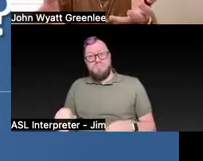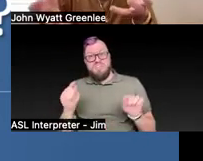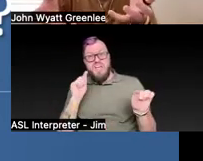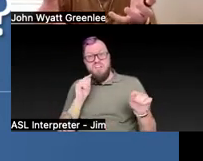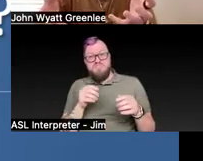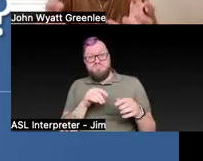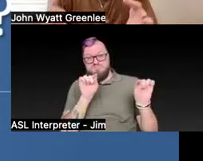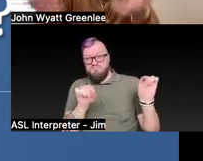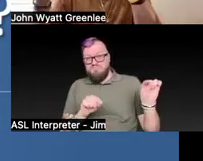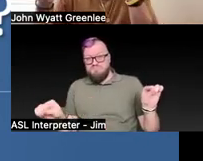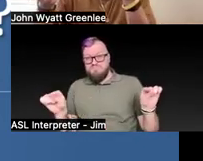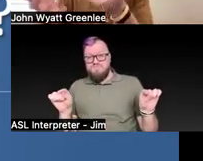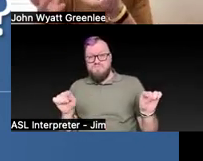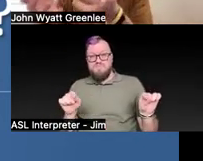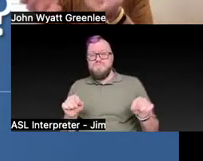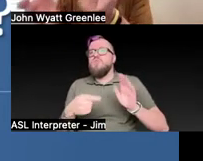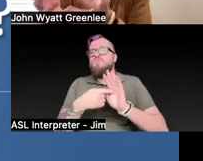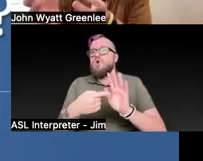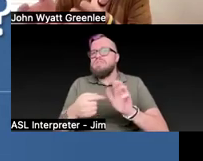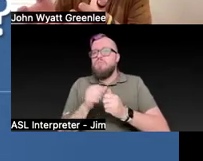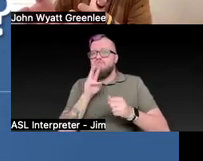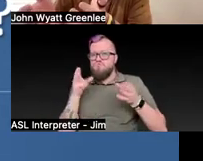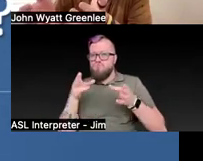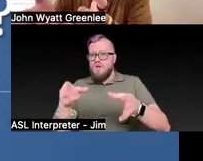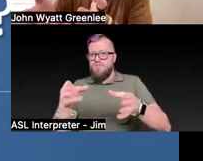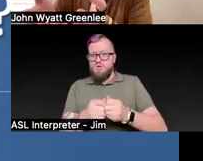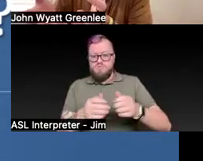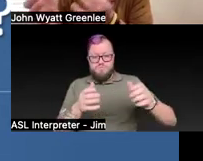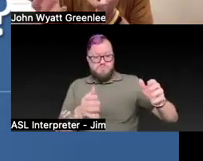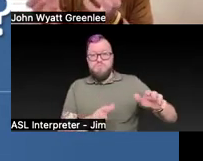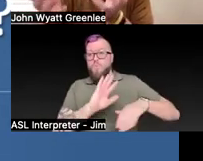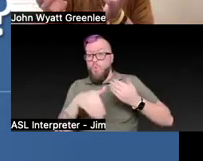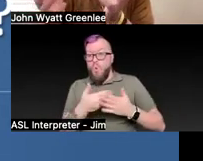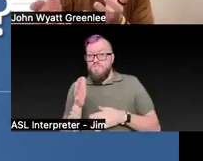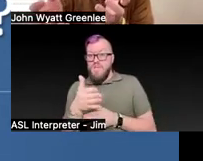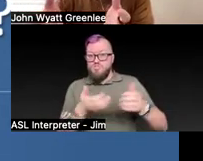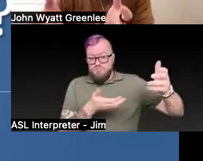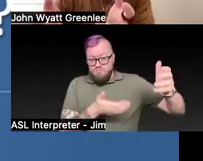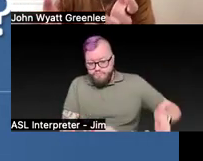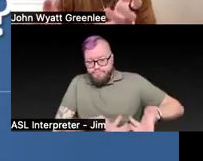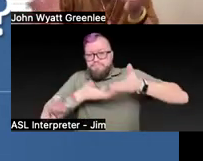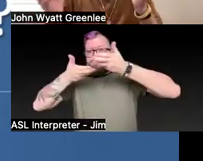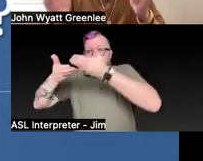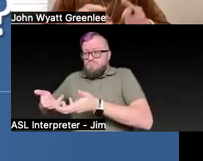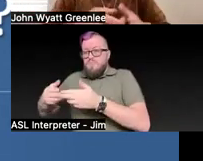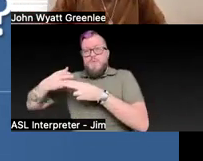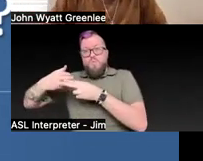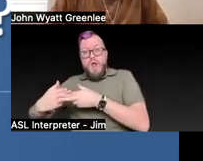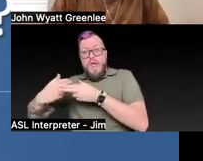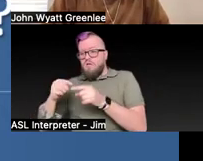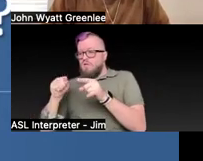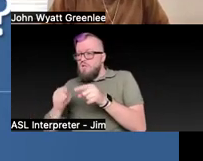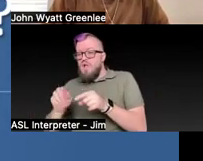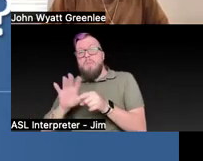fish out of the lower part of a river and like weighed it, half that weight would be eels. So a lot of eels. So